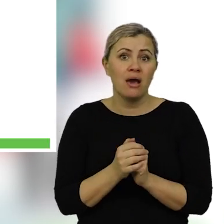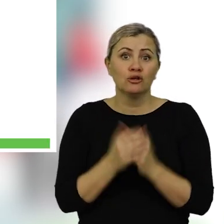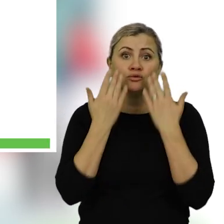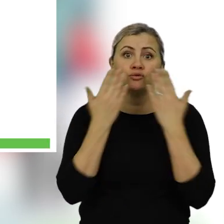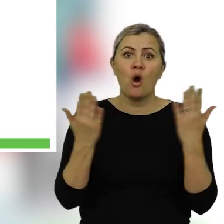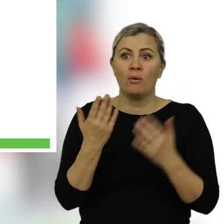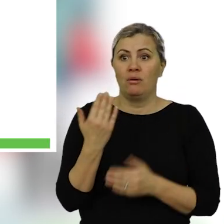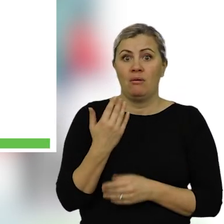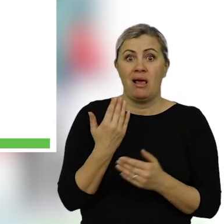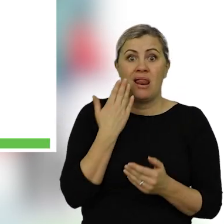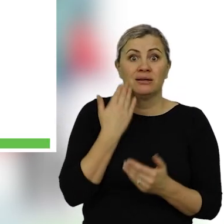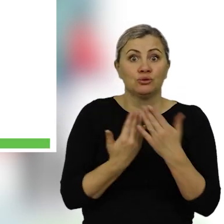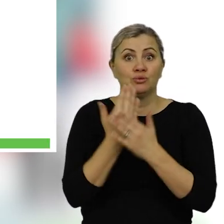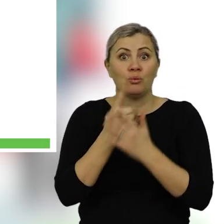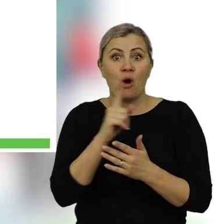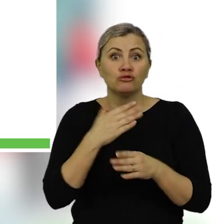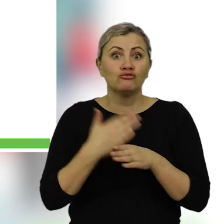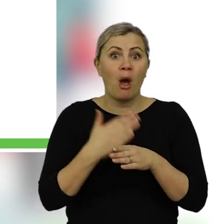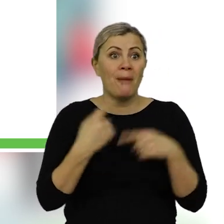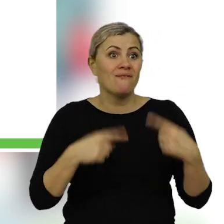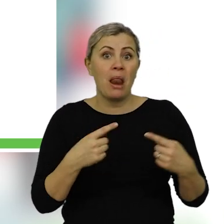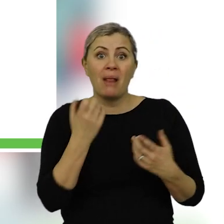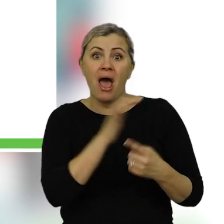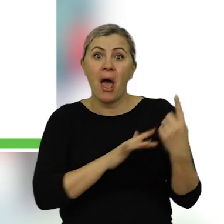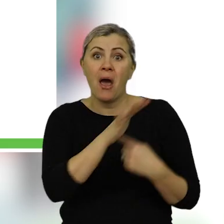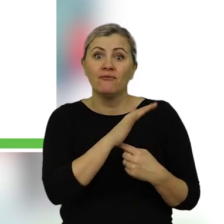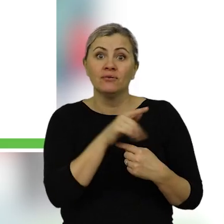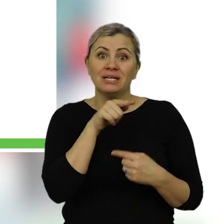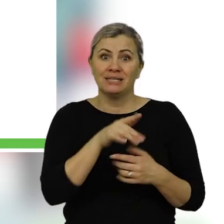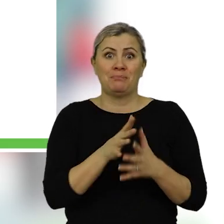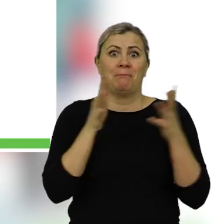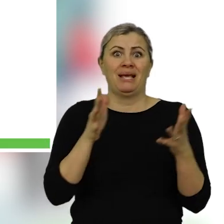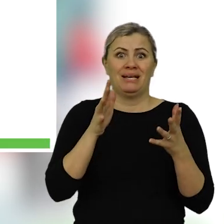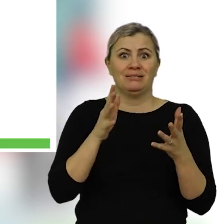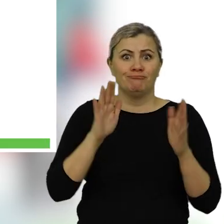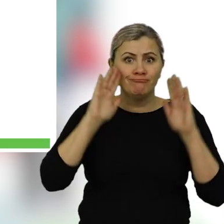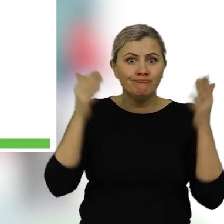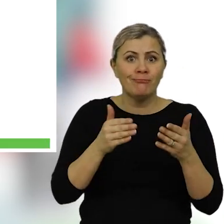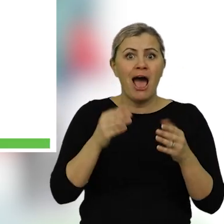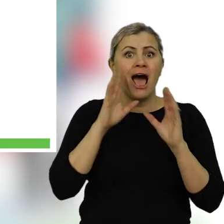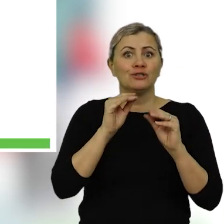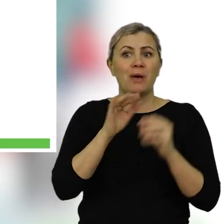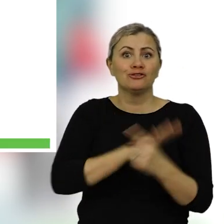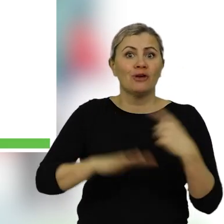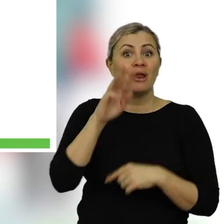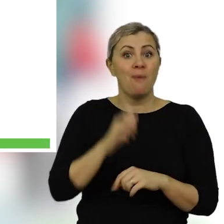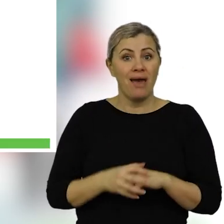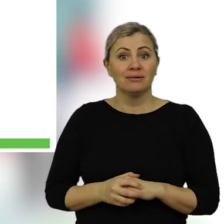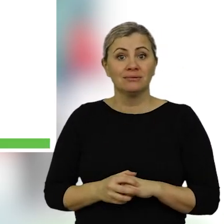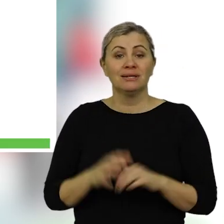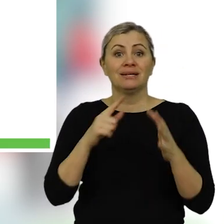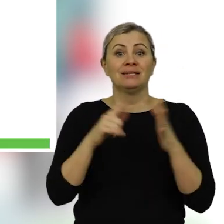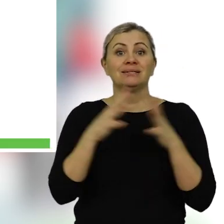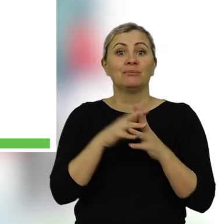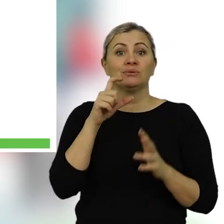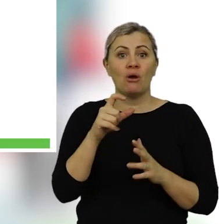latest vacancies via its jobs portal, the biggest dedicated to the education sector in Wales. The EWC